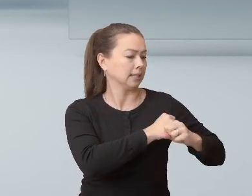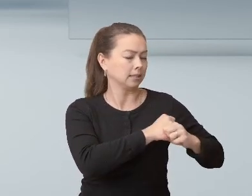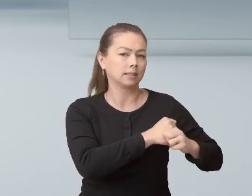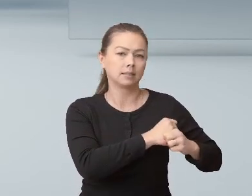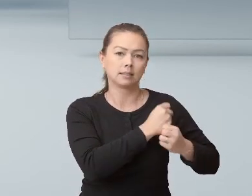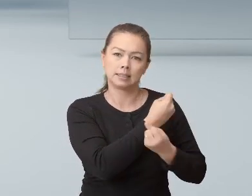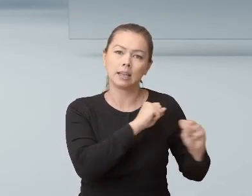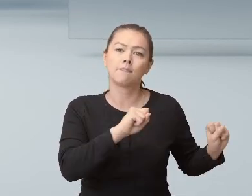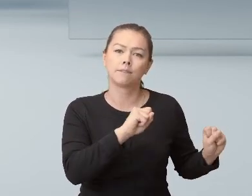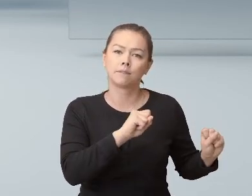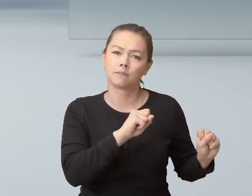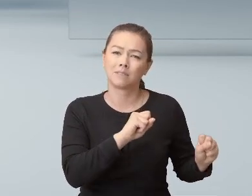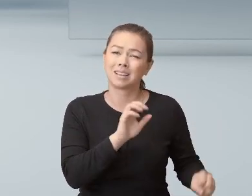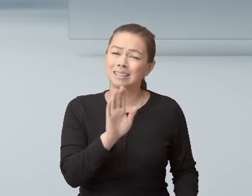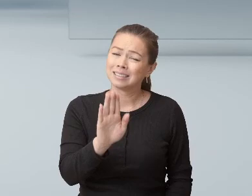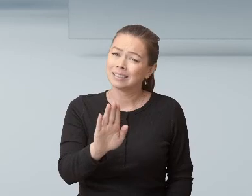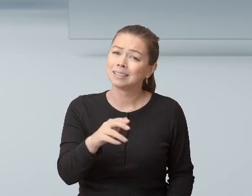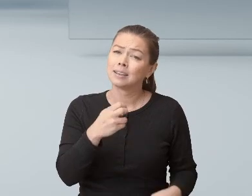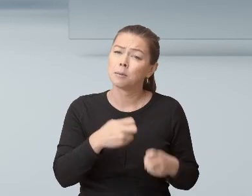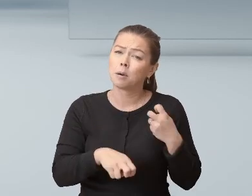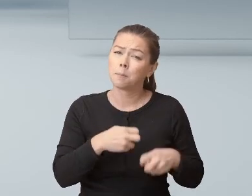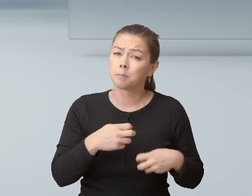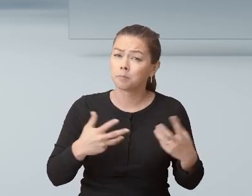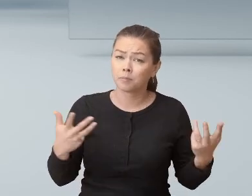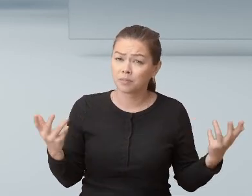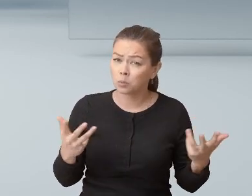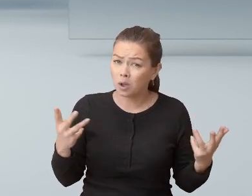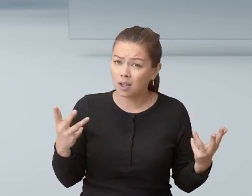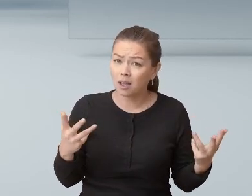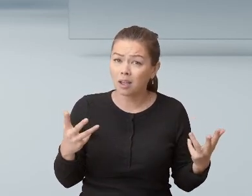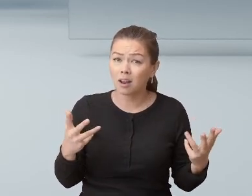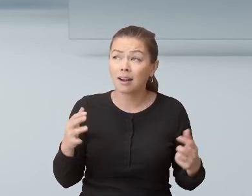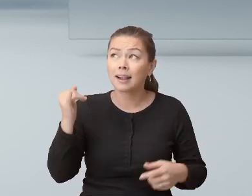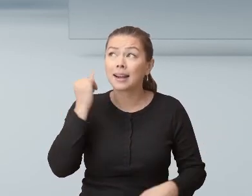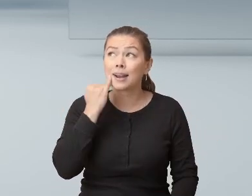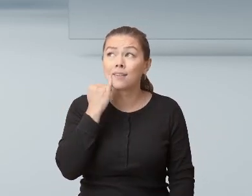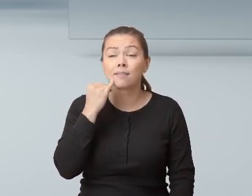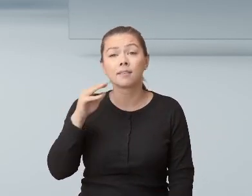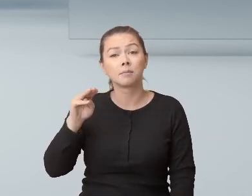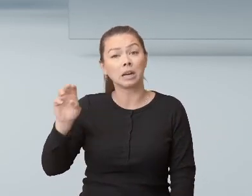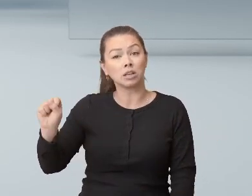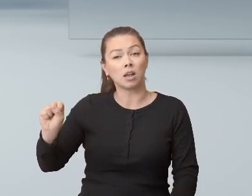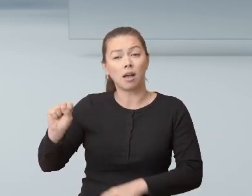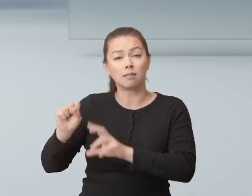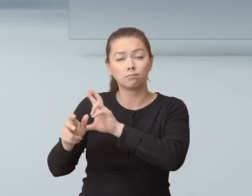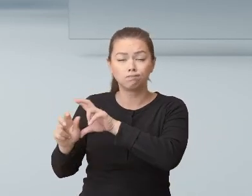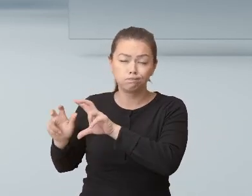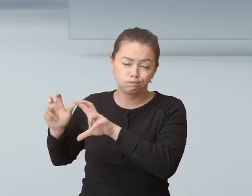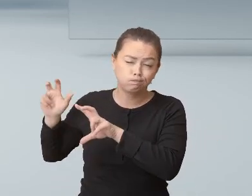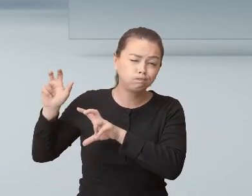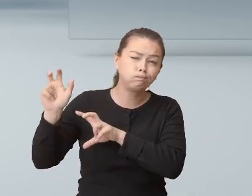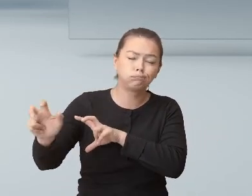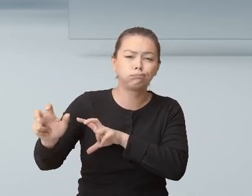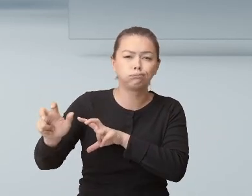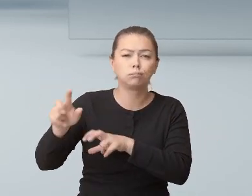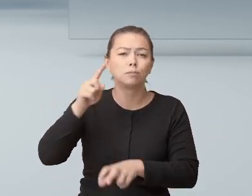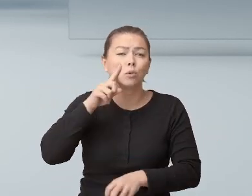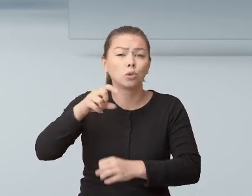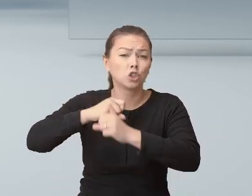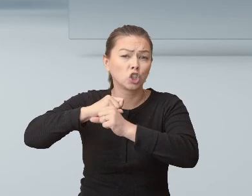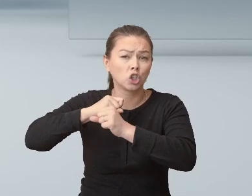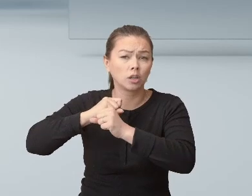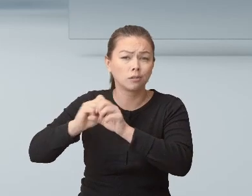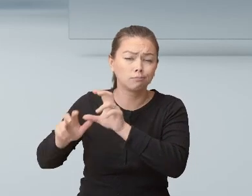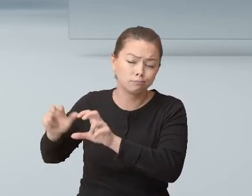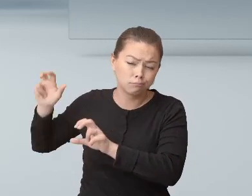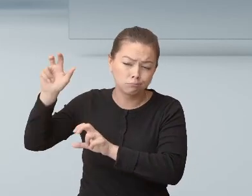is that you can't compare the amount of investment that a company like Microsoft makes on security. The average company